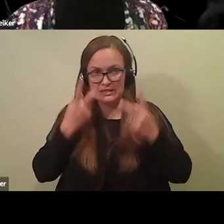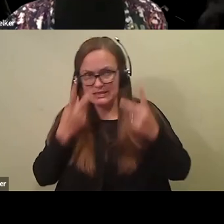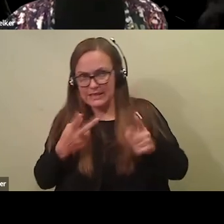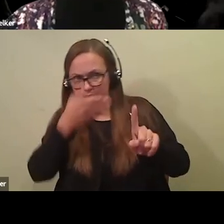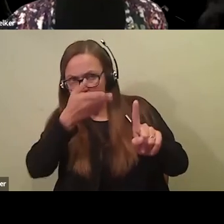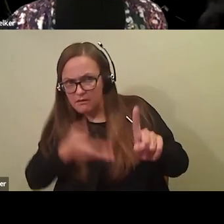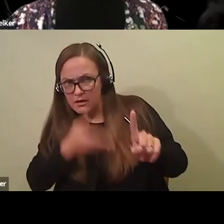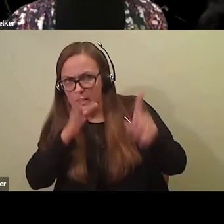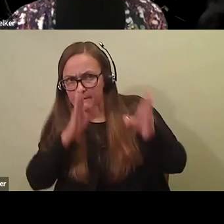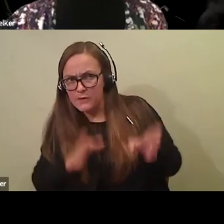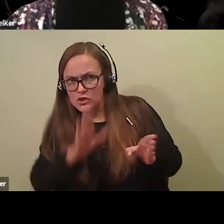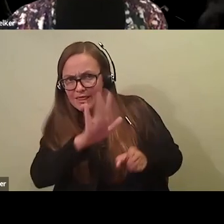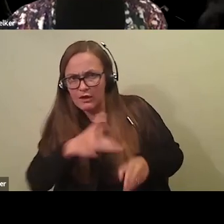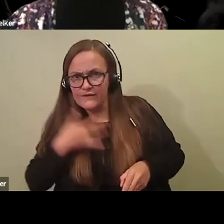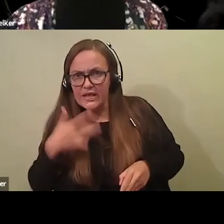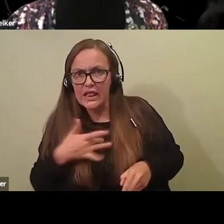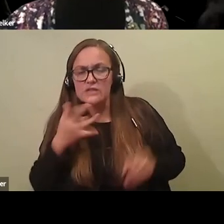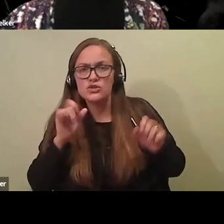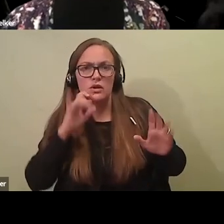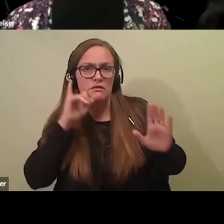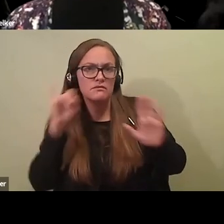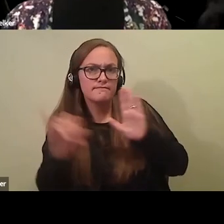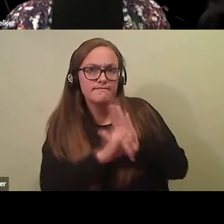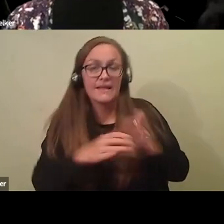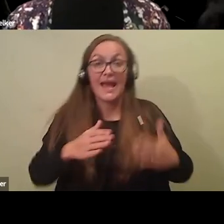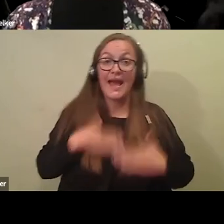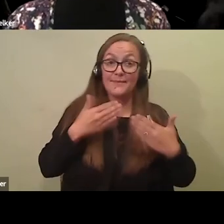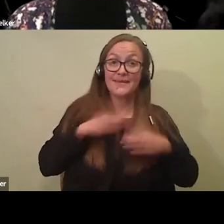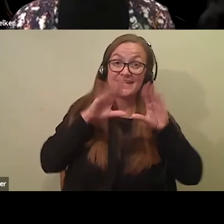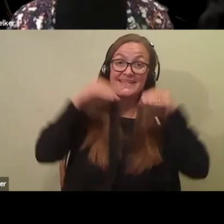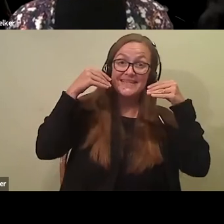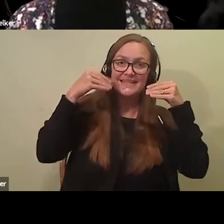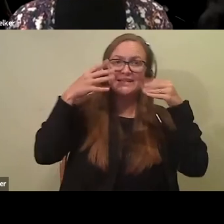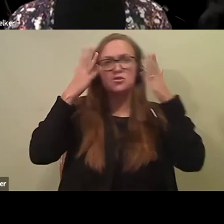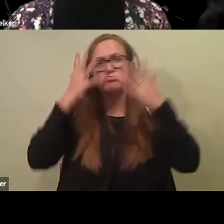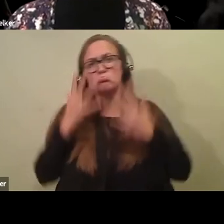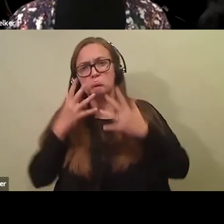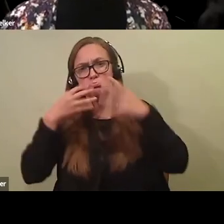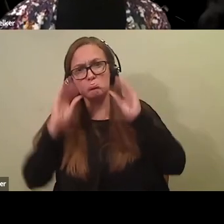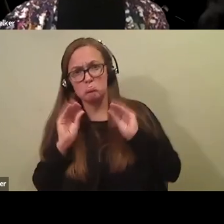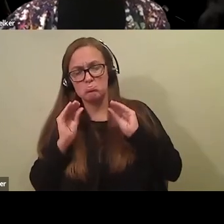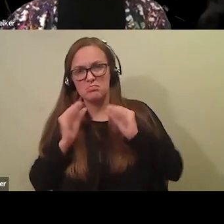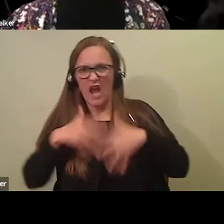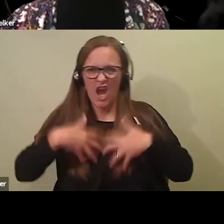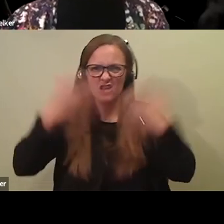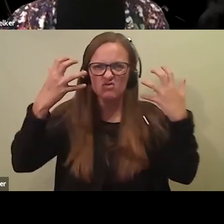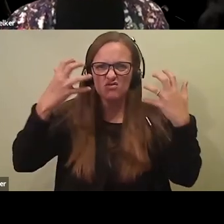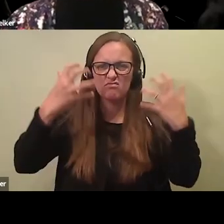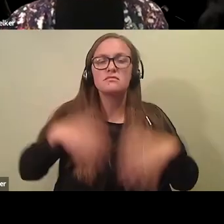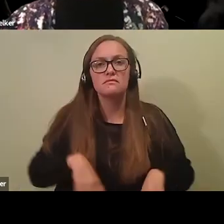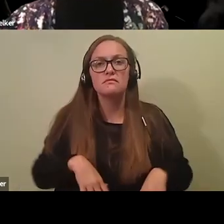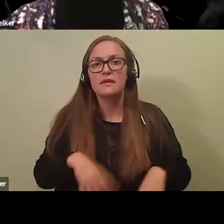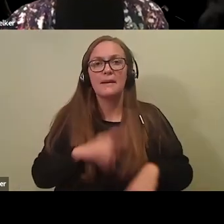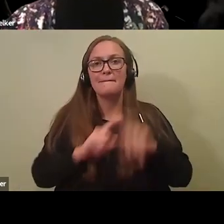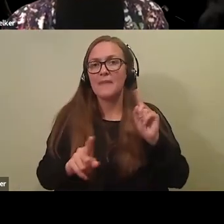So maybe identify that I'm happy, sad, angry, for example. But the other way around is not